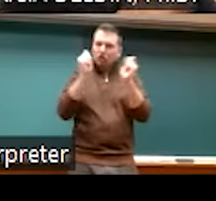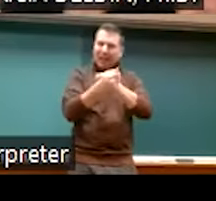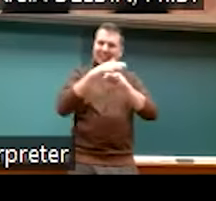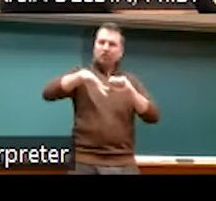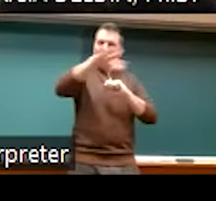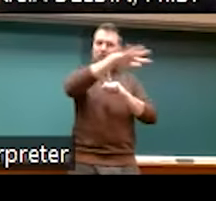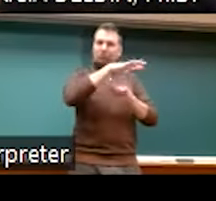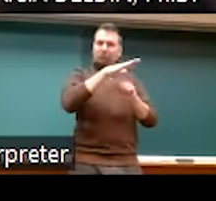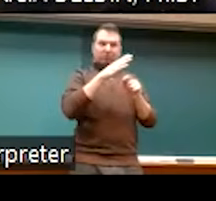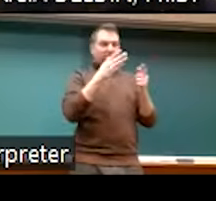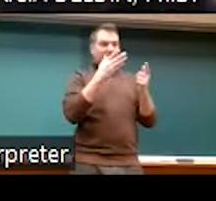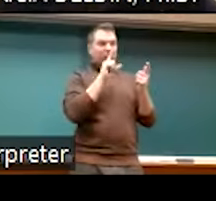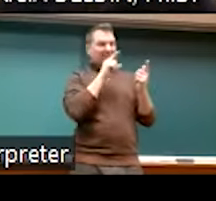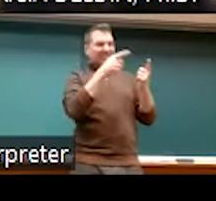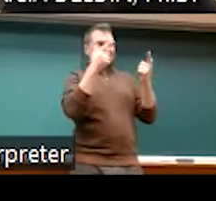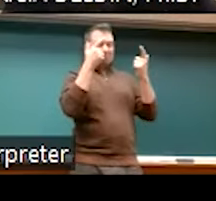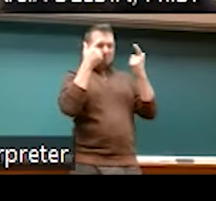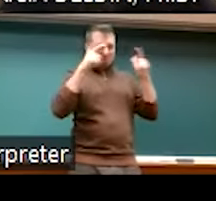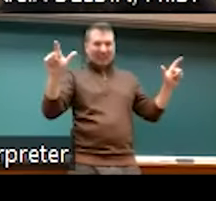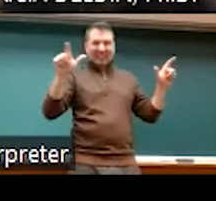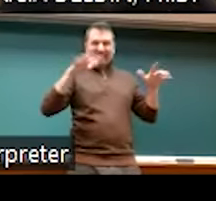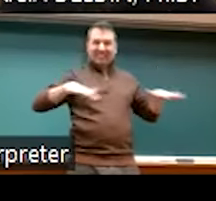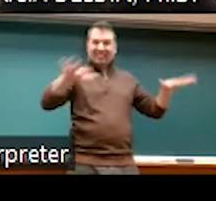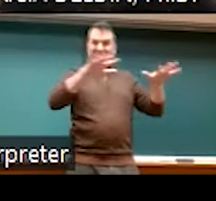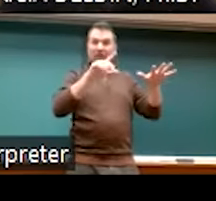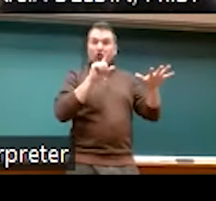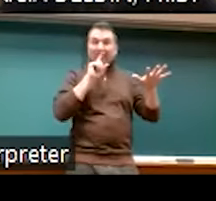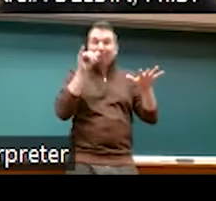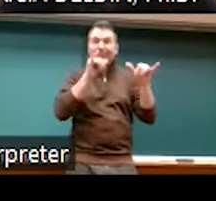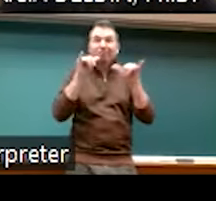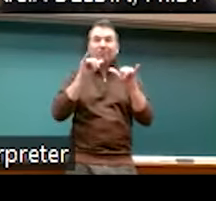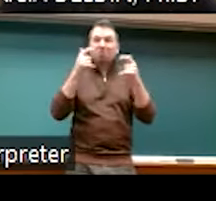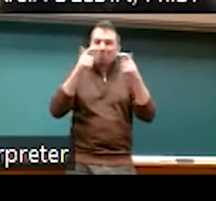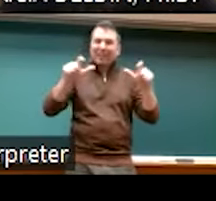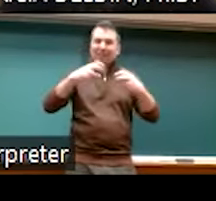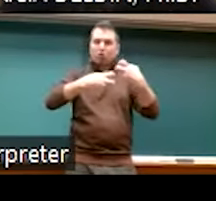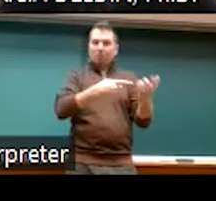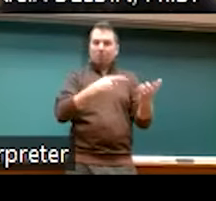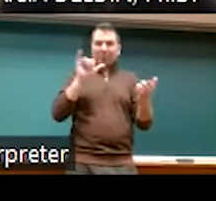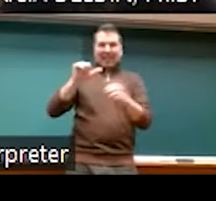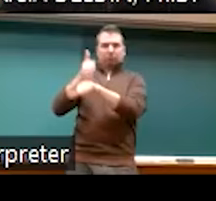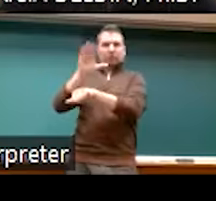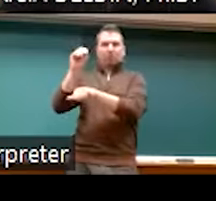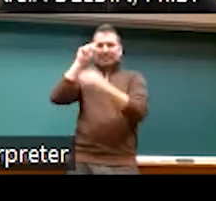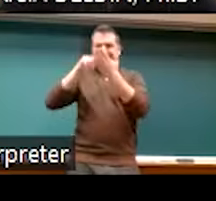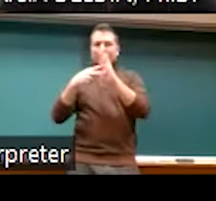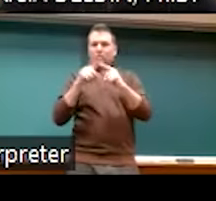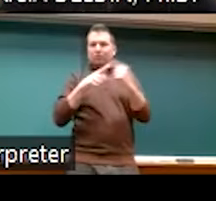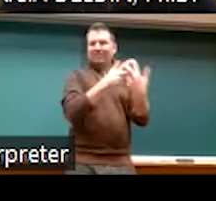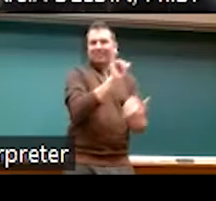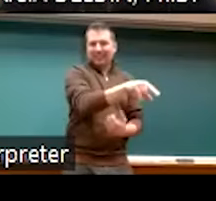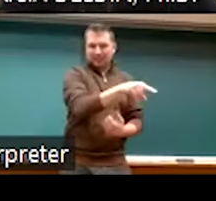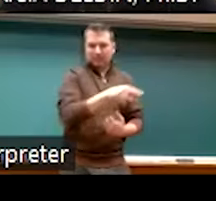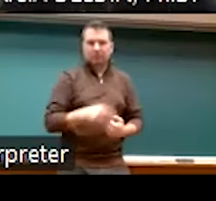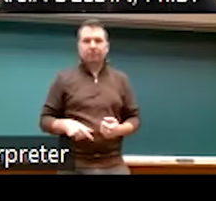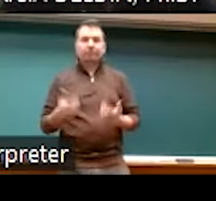in this amazing, overwhelming problem. So with Mood Lifters, we created an effective, science-based, peer-led,